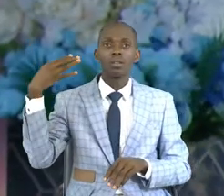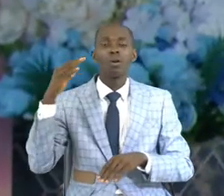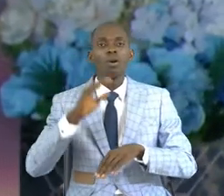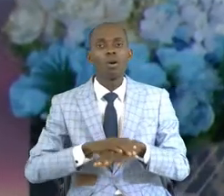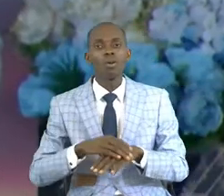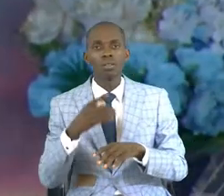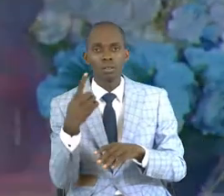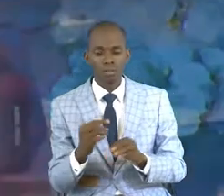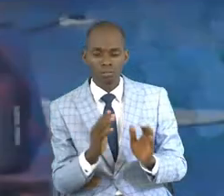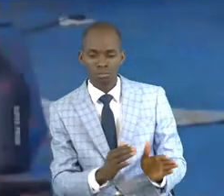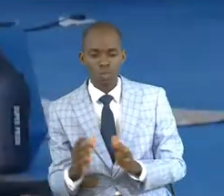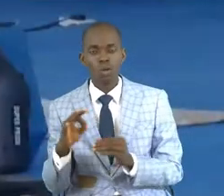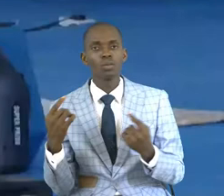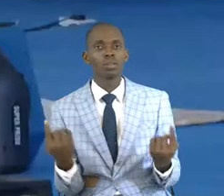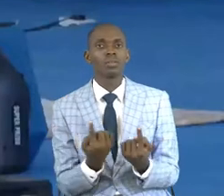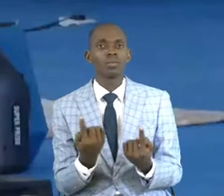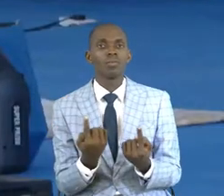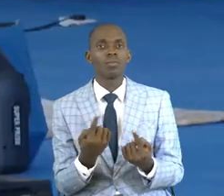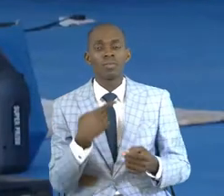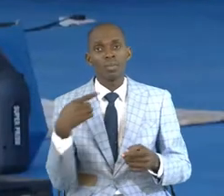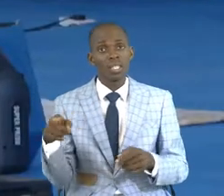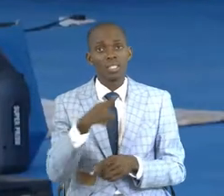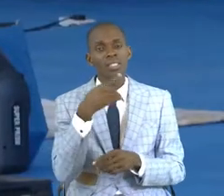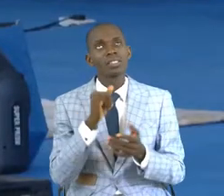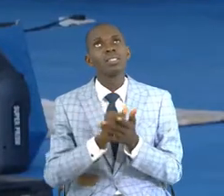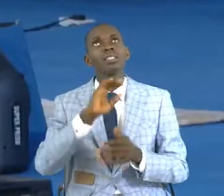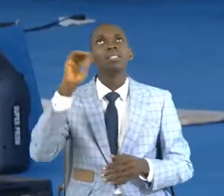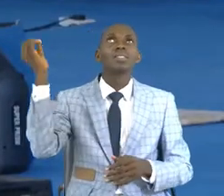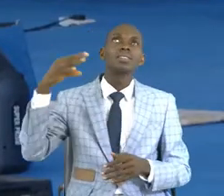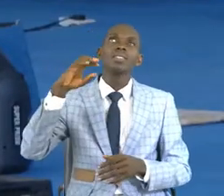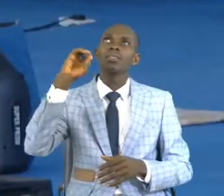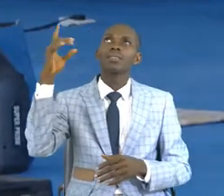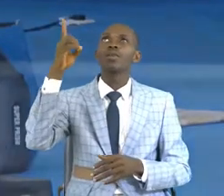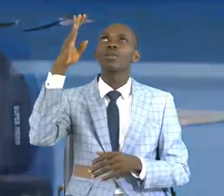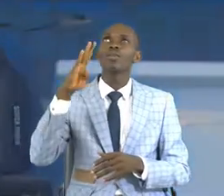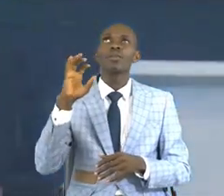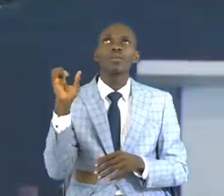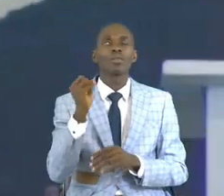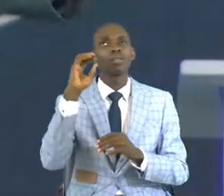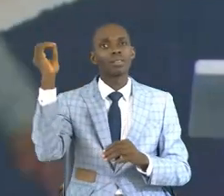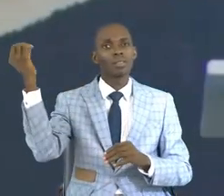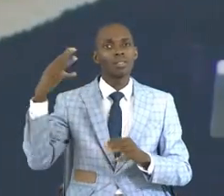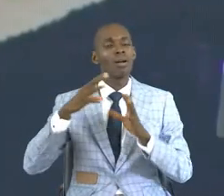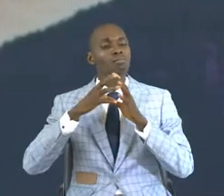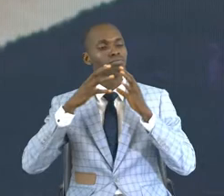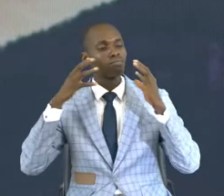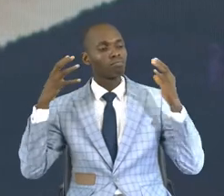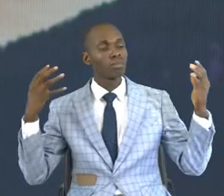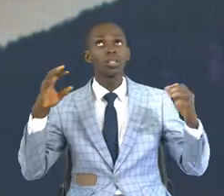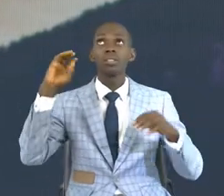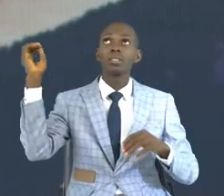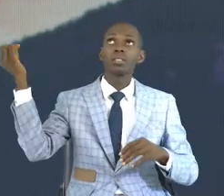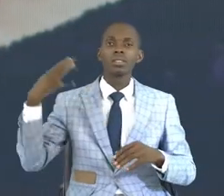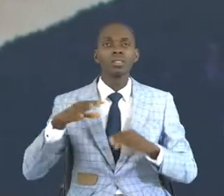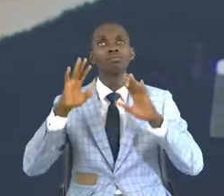sinning. They say, grace, God's grace, abundant grace, and marvelous